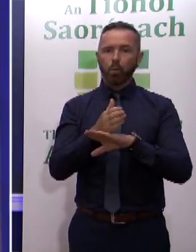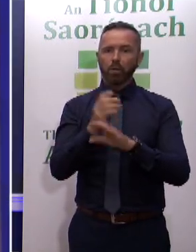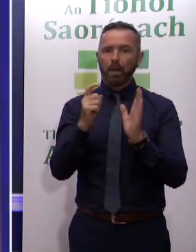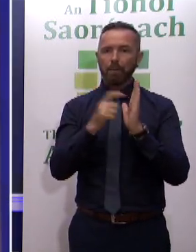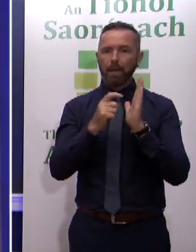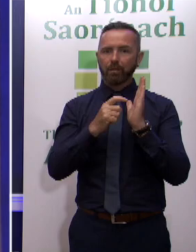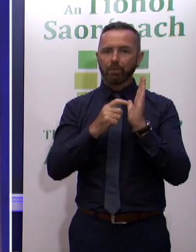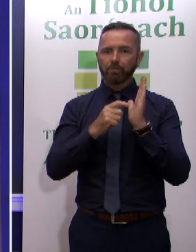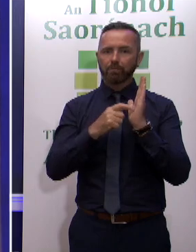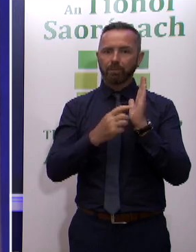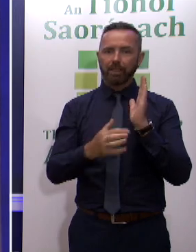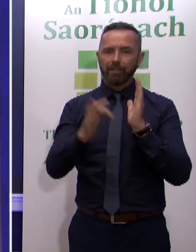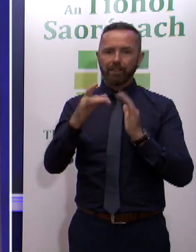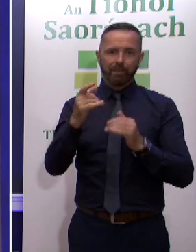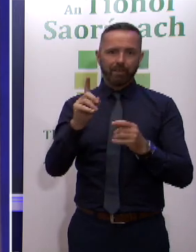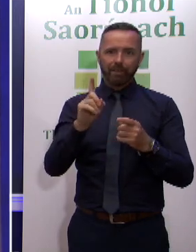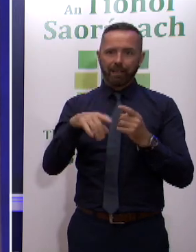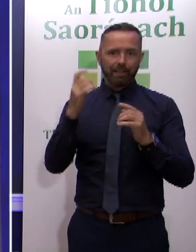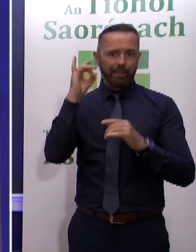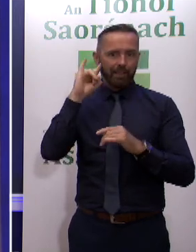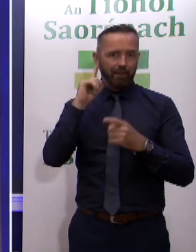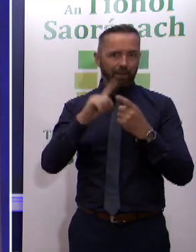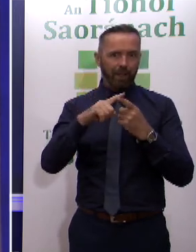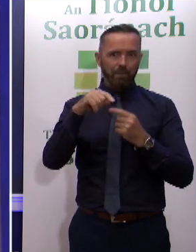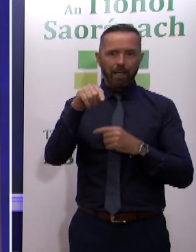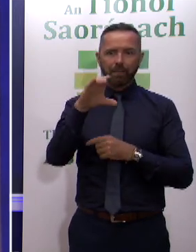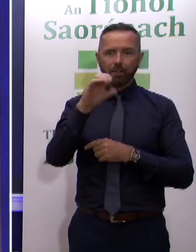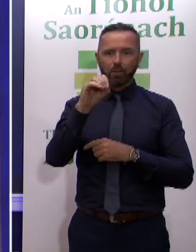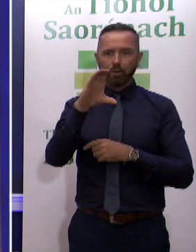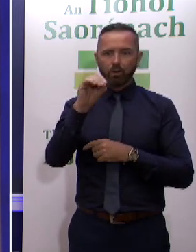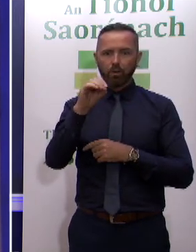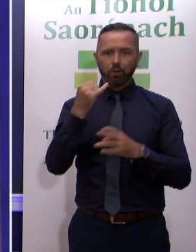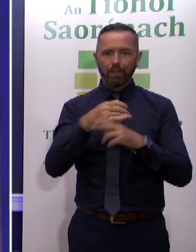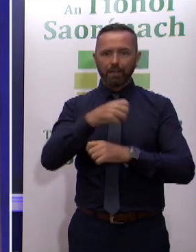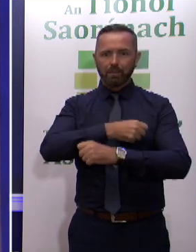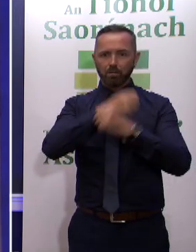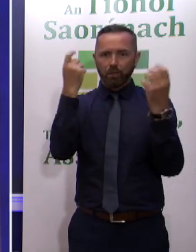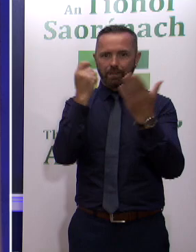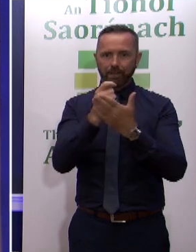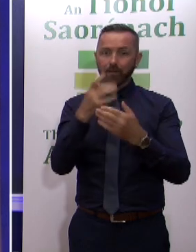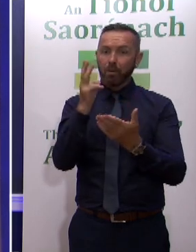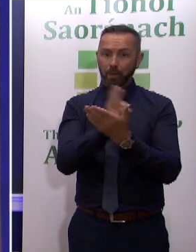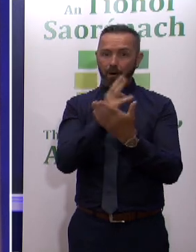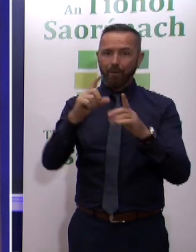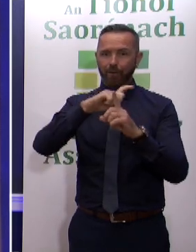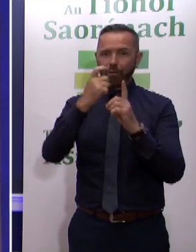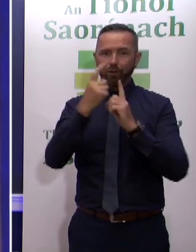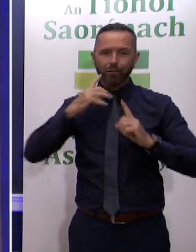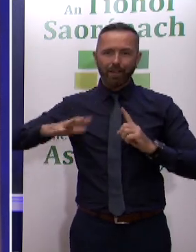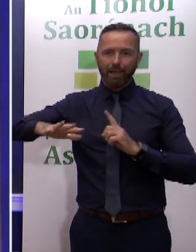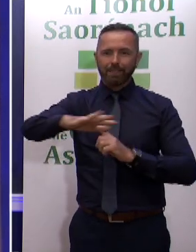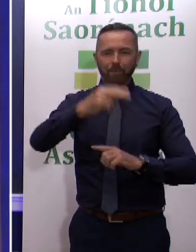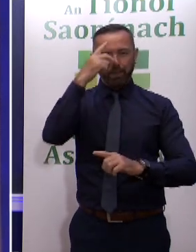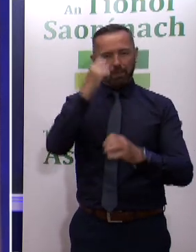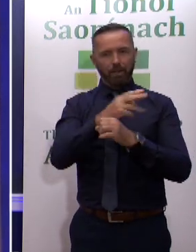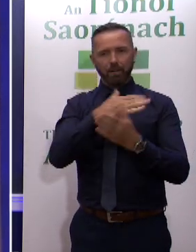hear cuckoos in the spring, you know, these sounds of nature are part of our cultural landscape as well. So we think about not just